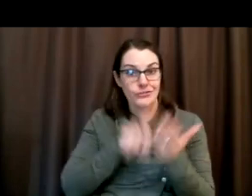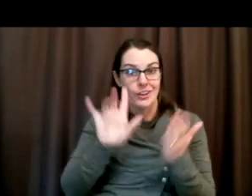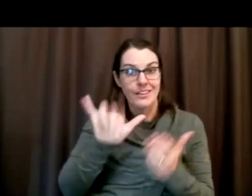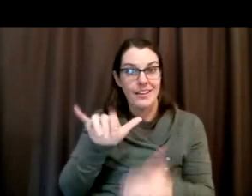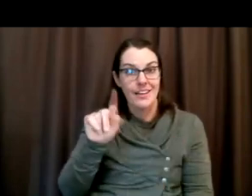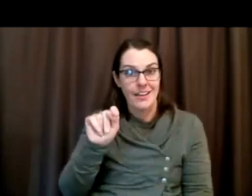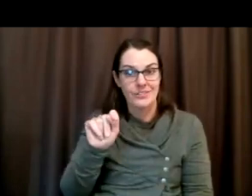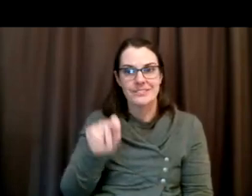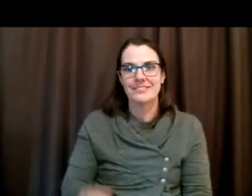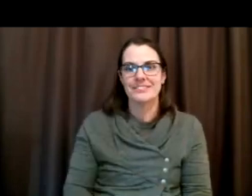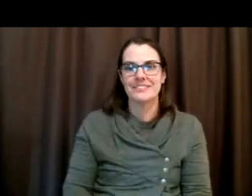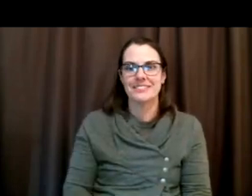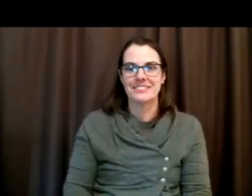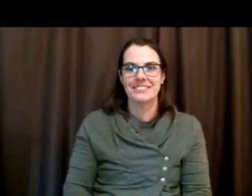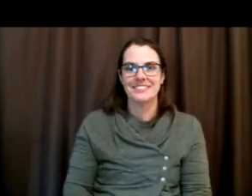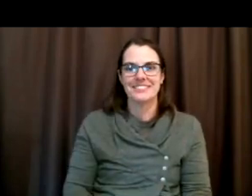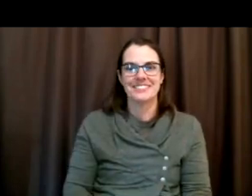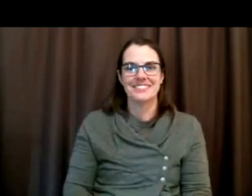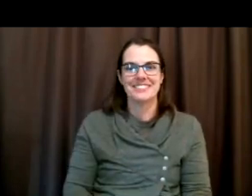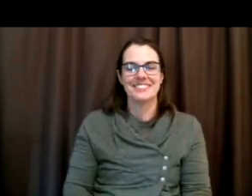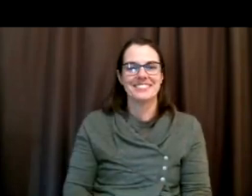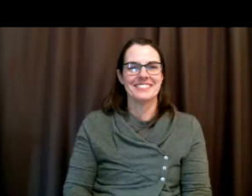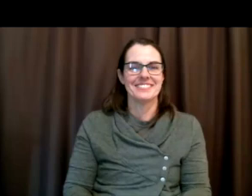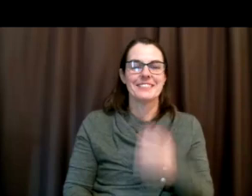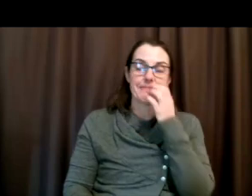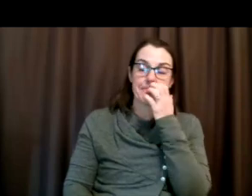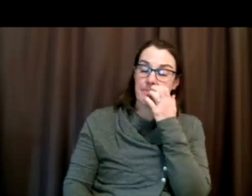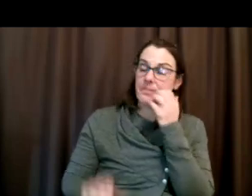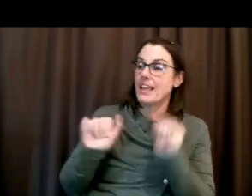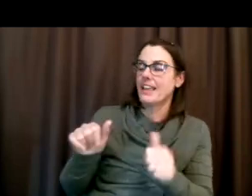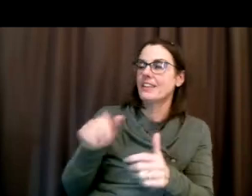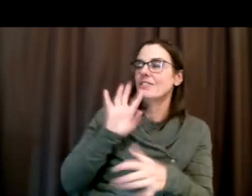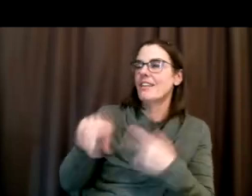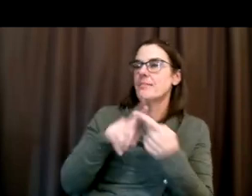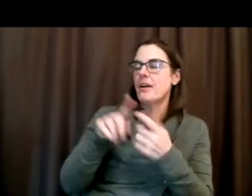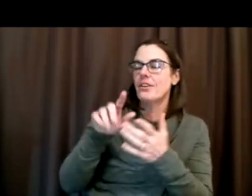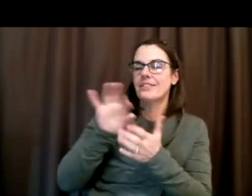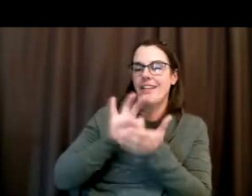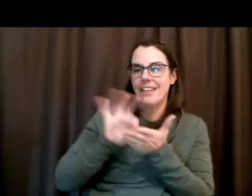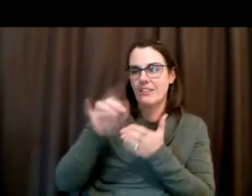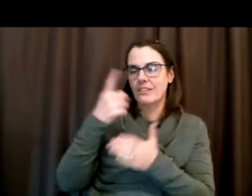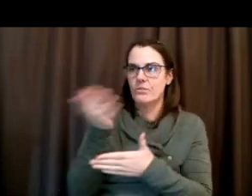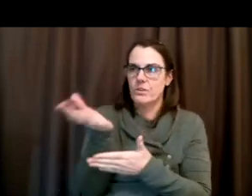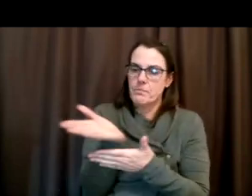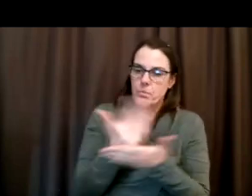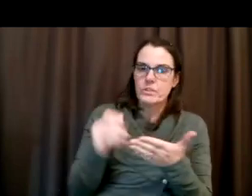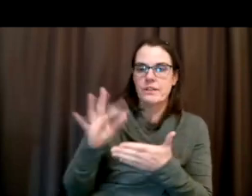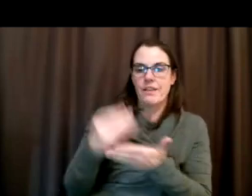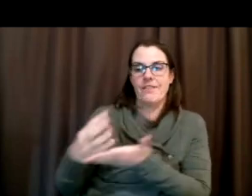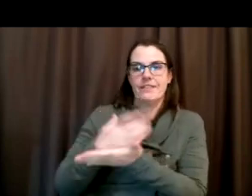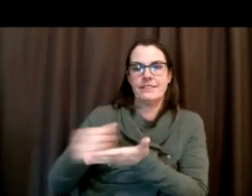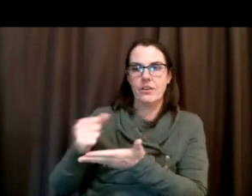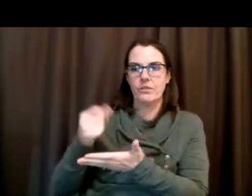And next question, can you speak to accounting for portions of a salaried employee's time toward a specific